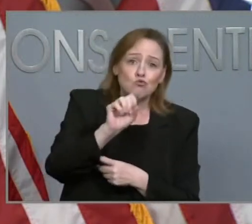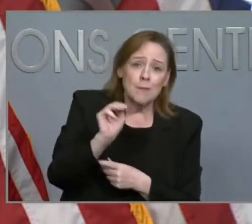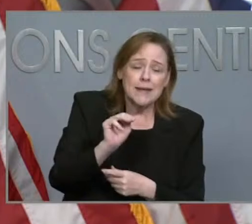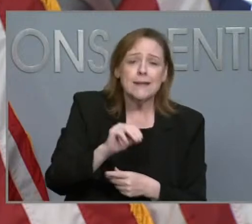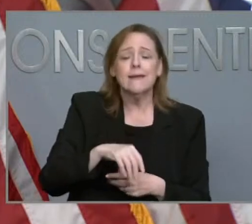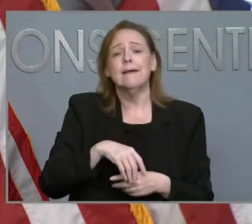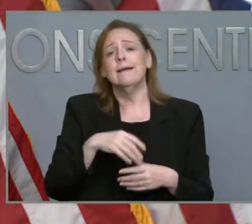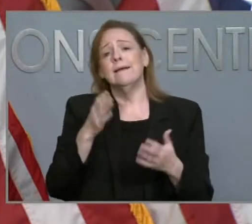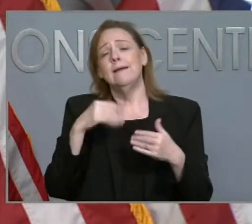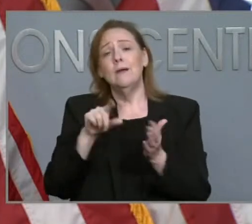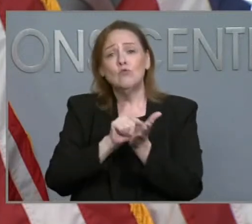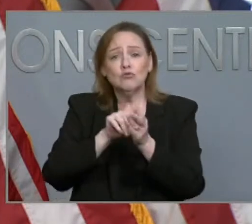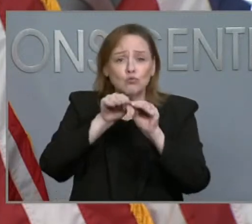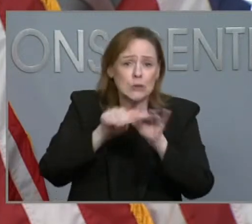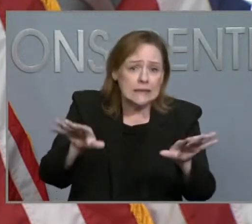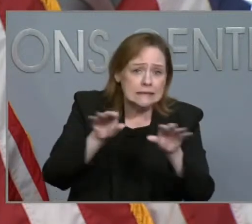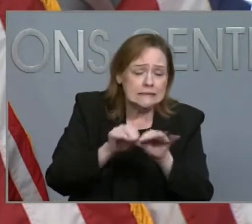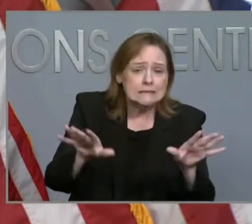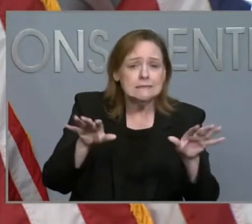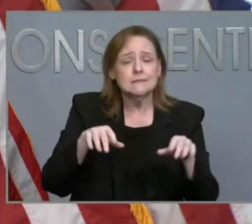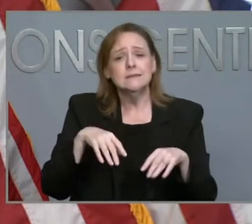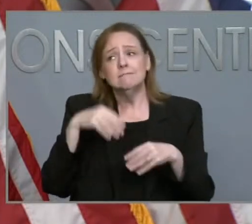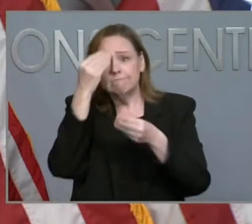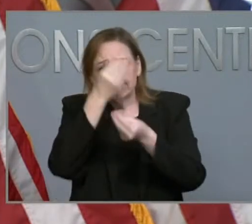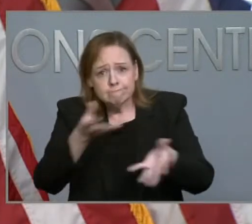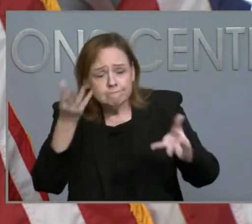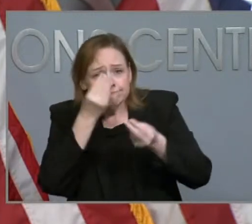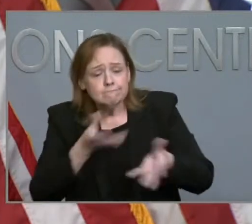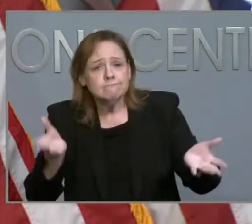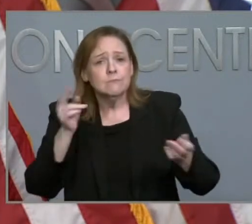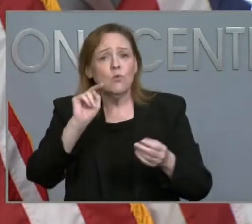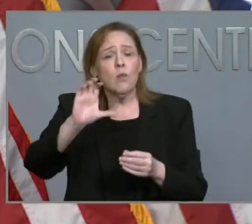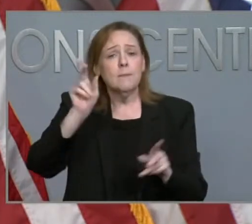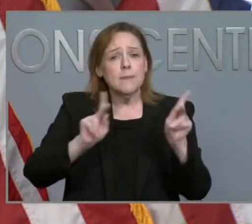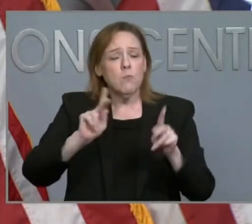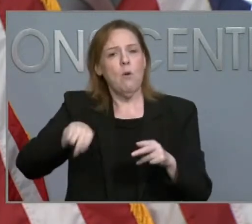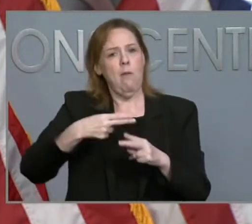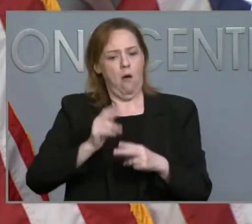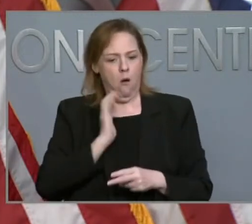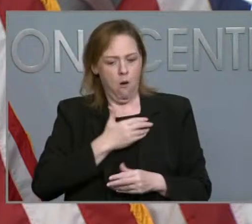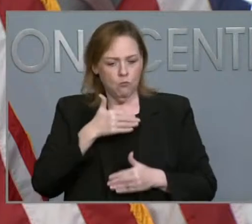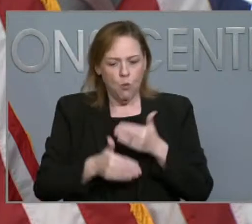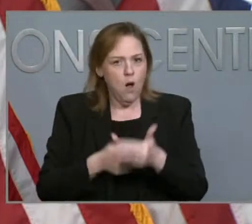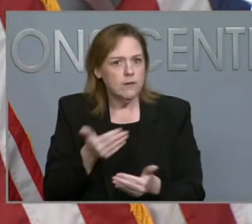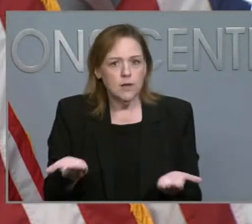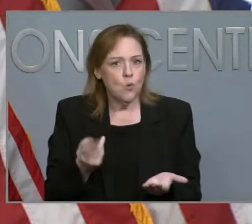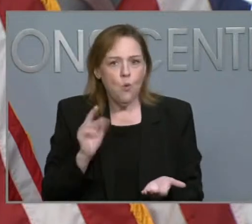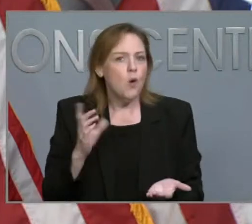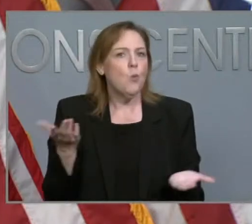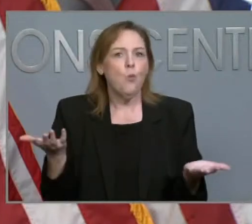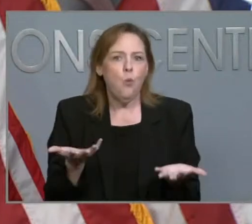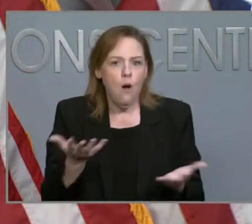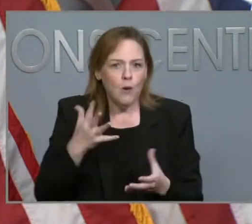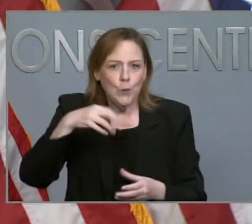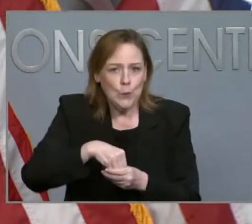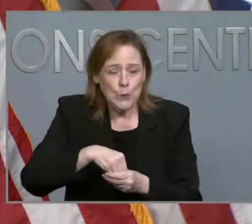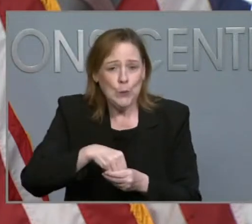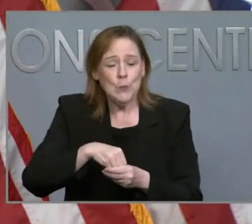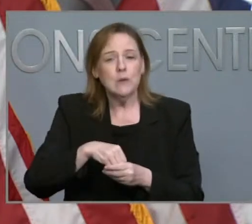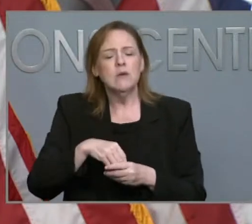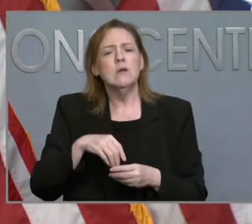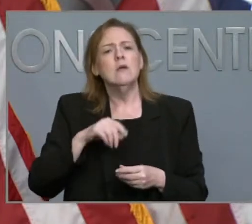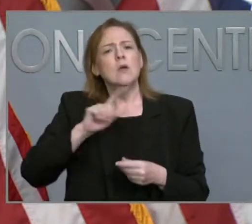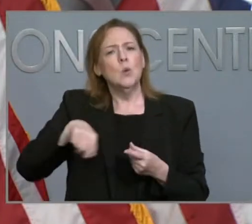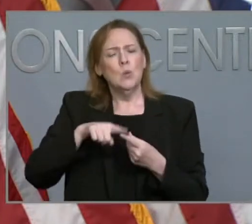press availability and press releases to inform North Carolinians about our processes in North Carolina, so that when they're presented